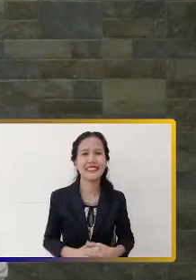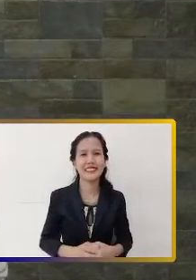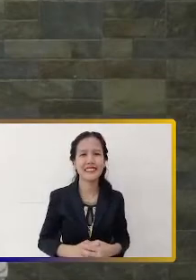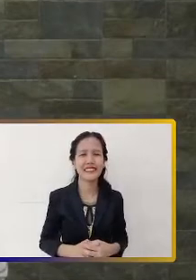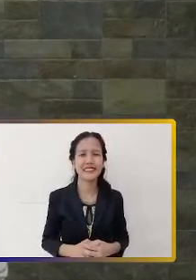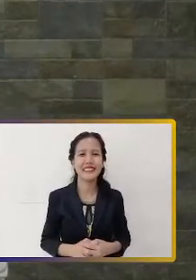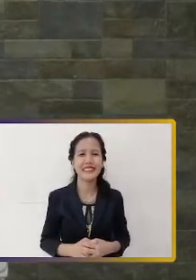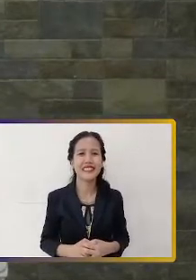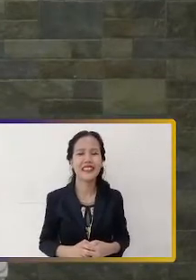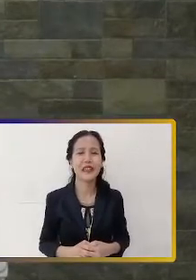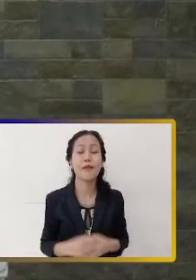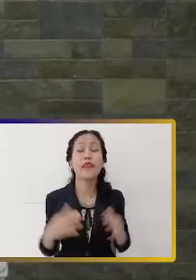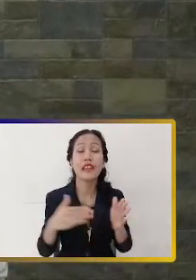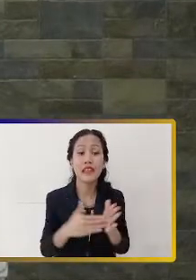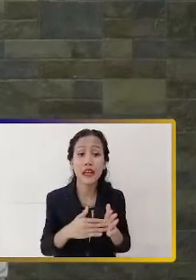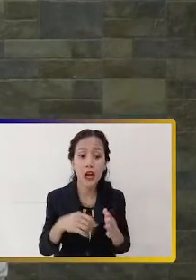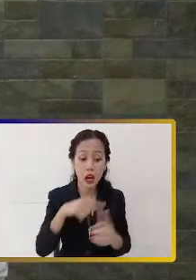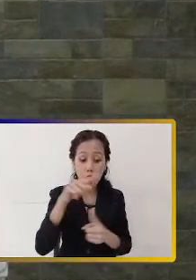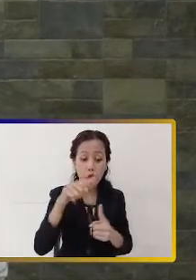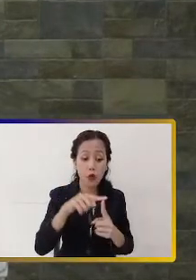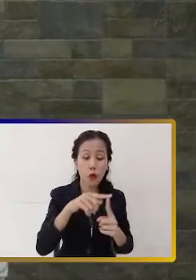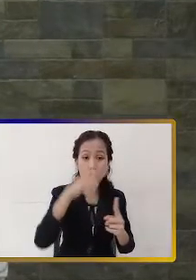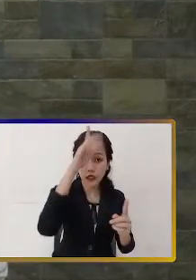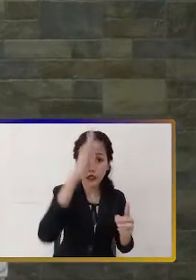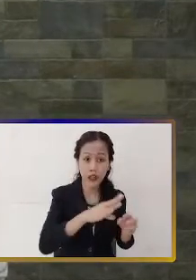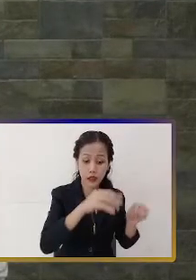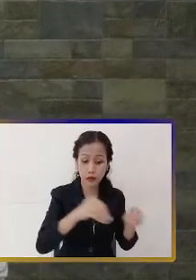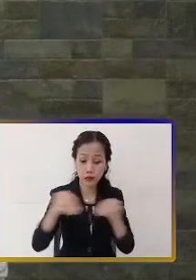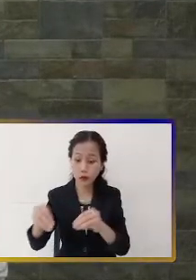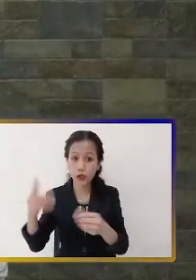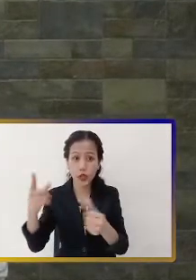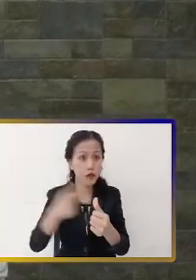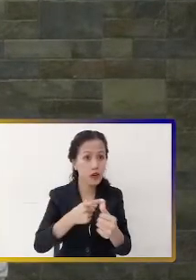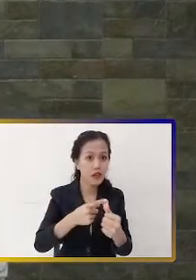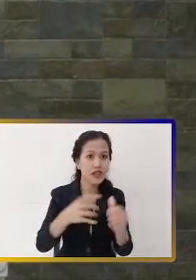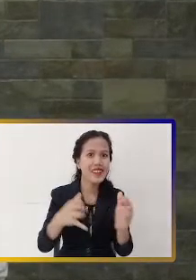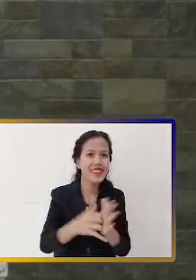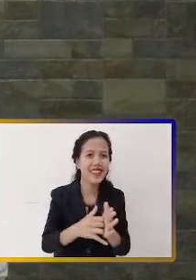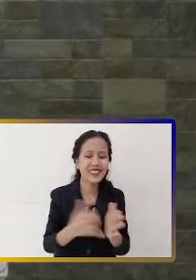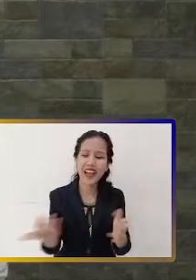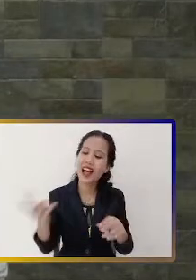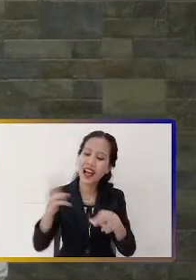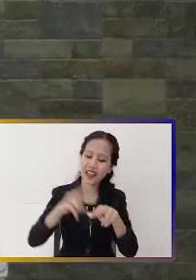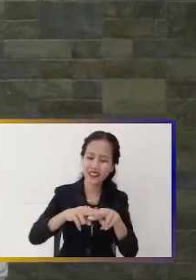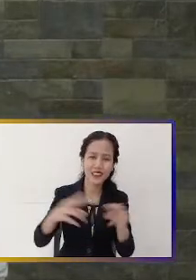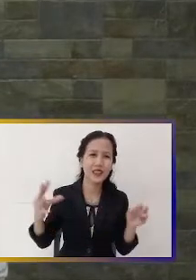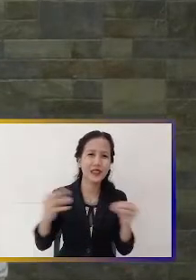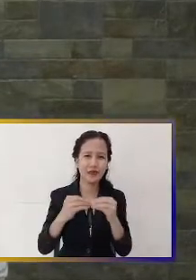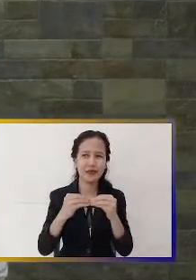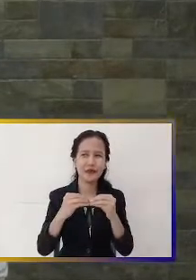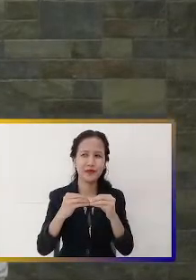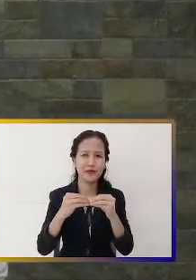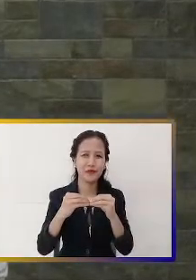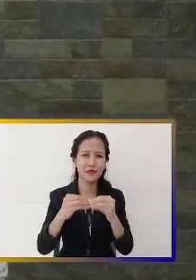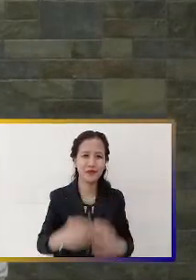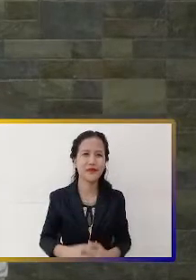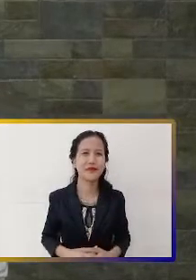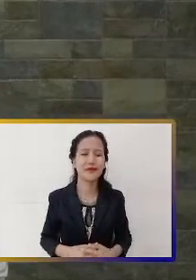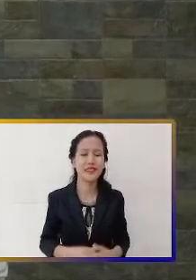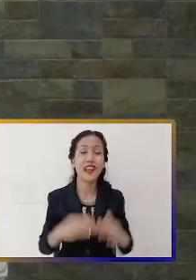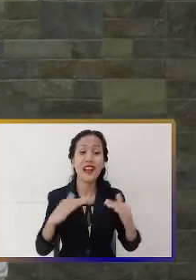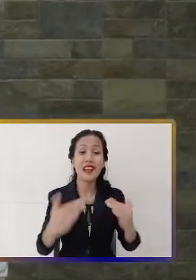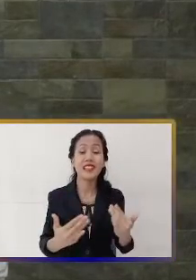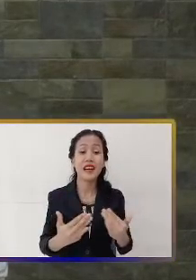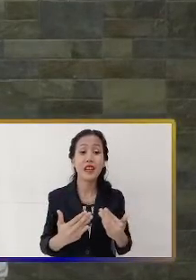Let me say this again. When you put God first, God will add the rest. Okay? Now, the Lord